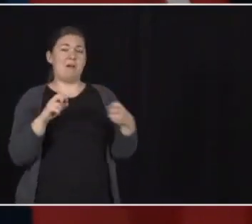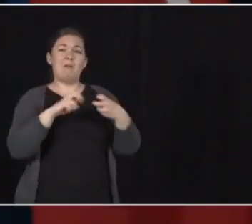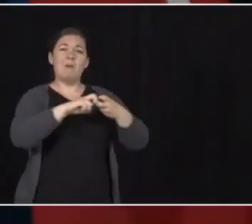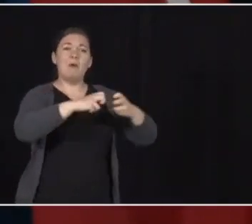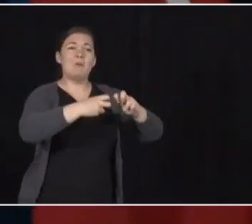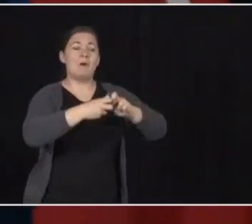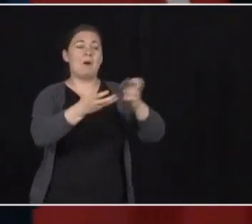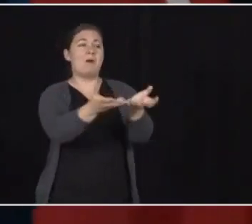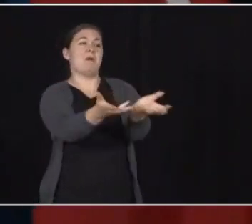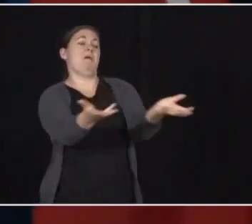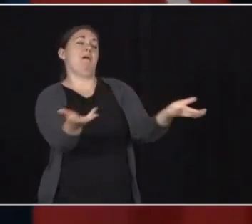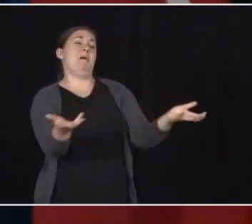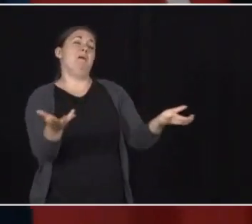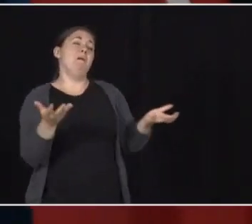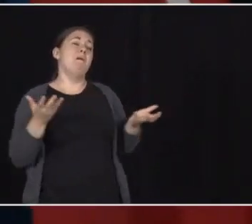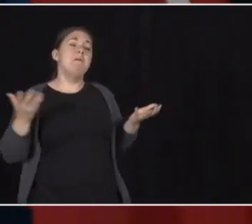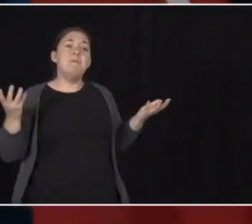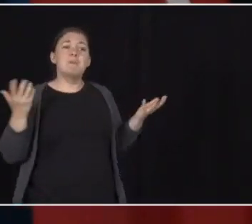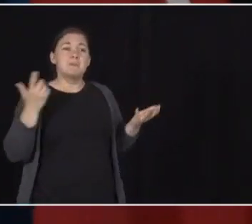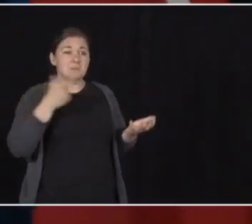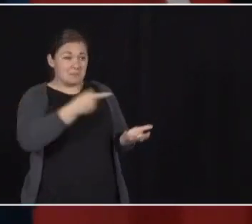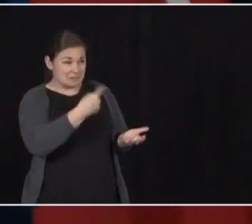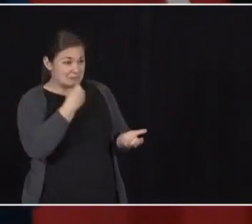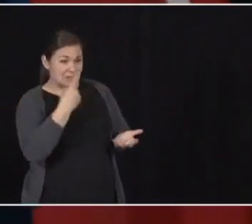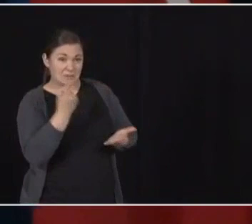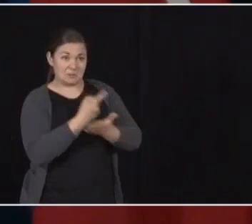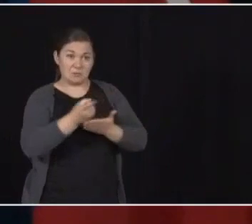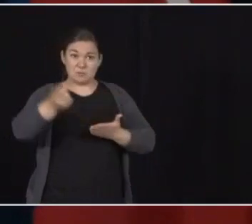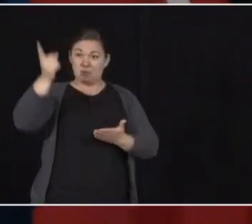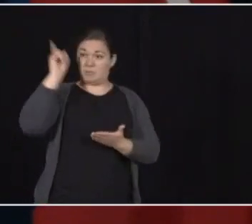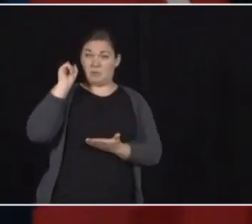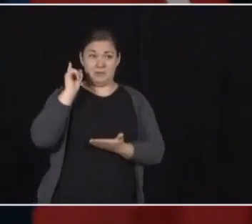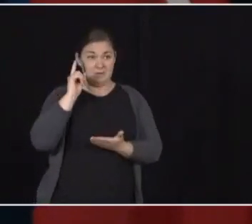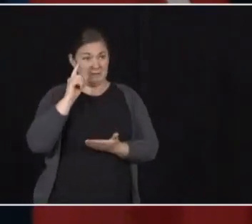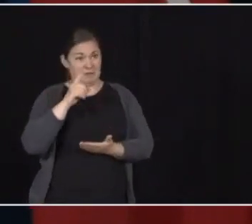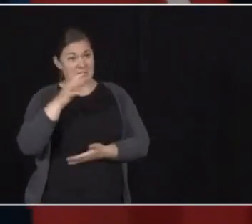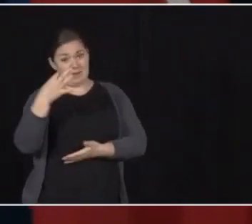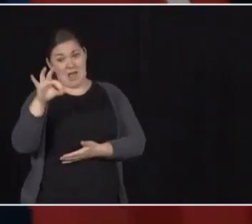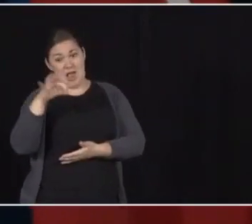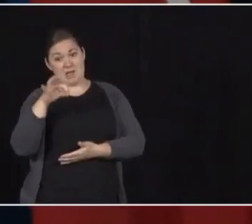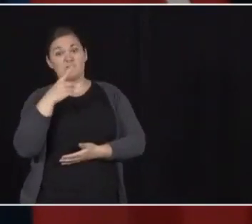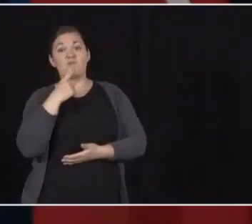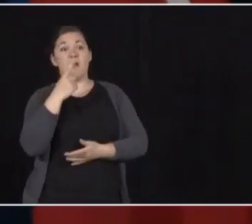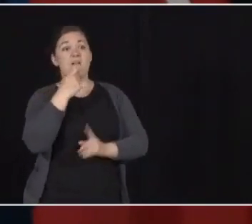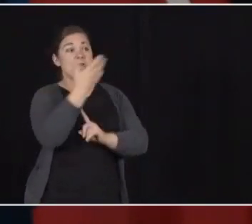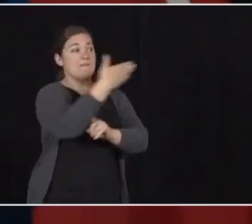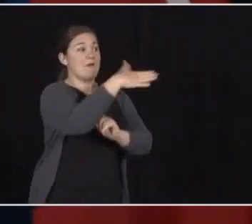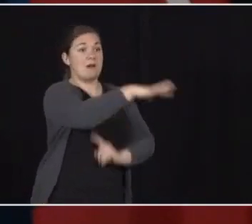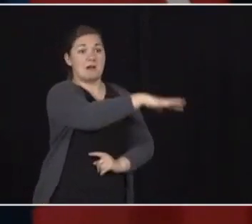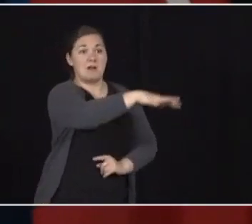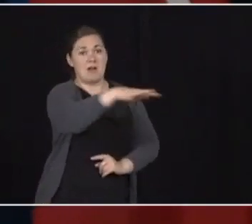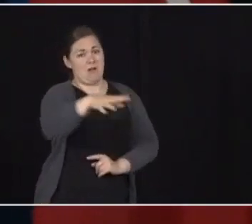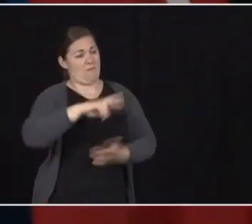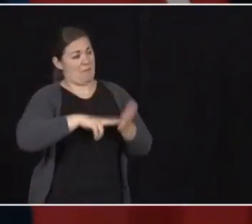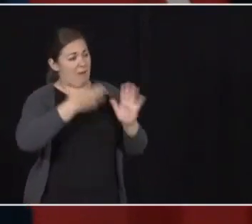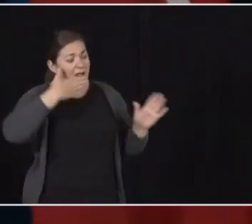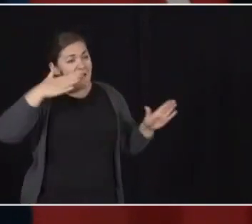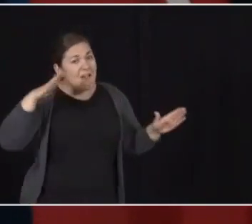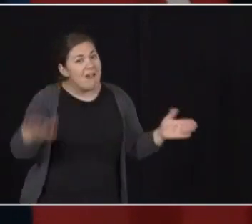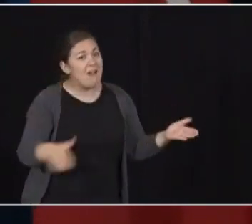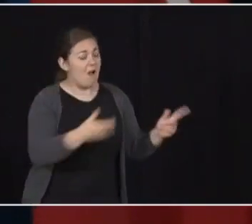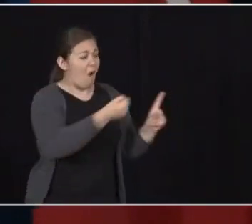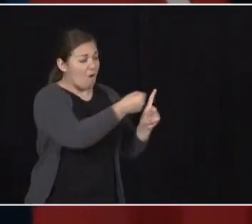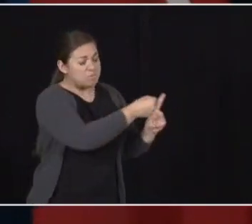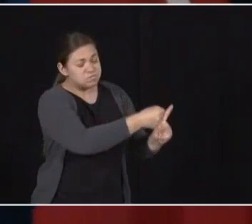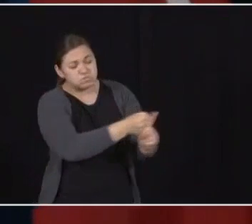troubled spots, and you said last week that there were 19, Yes. are still in very dire straits. And what are you doing to